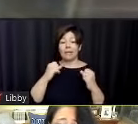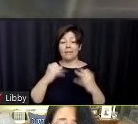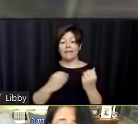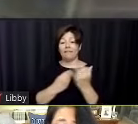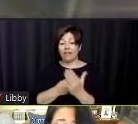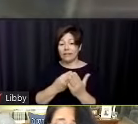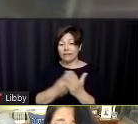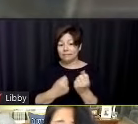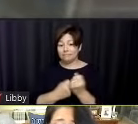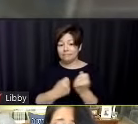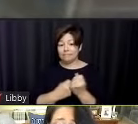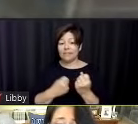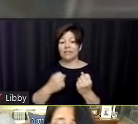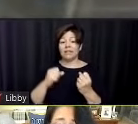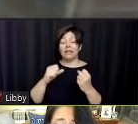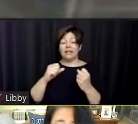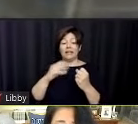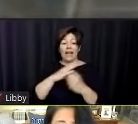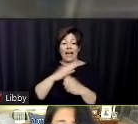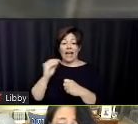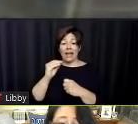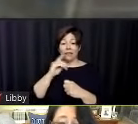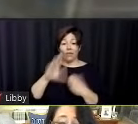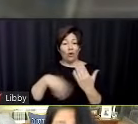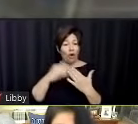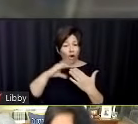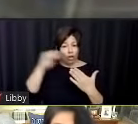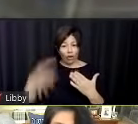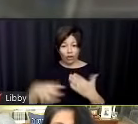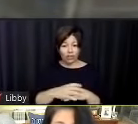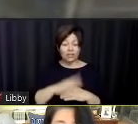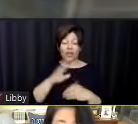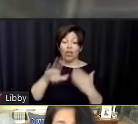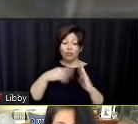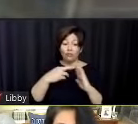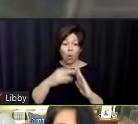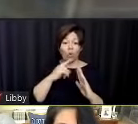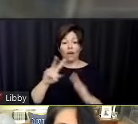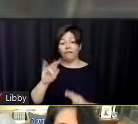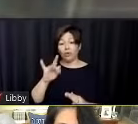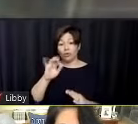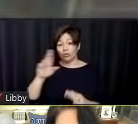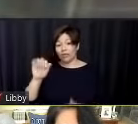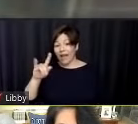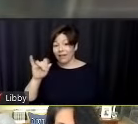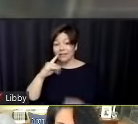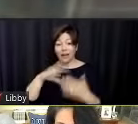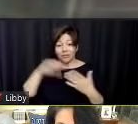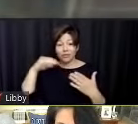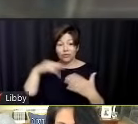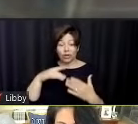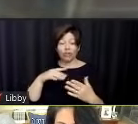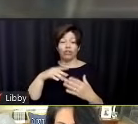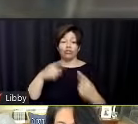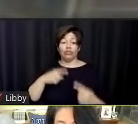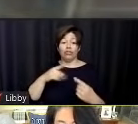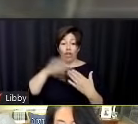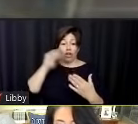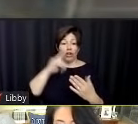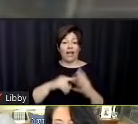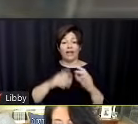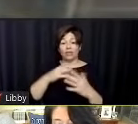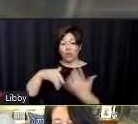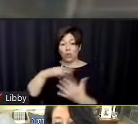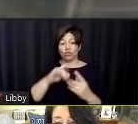the impact of online and distance learning for all learners, the role of virtual reality on struggling learners in the area of social emotional development,